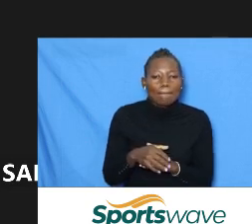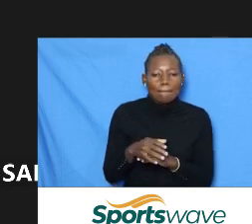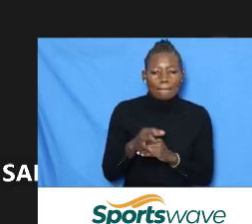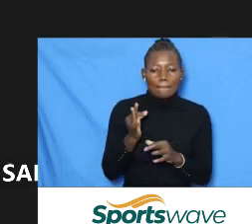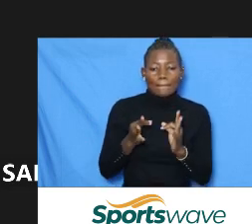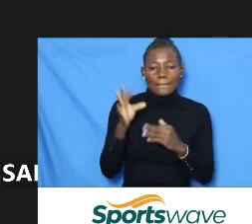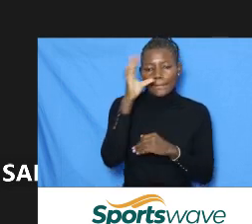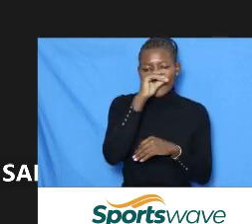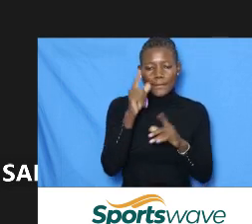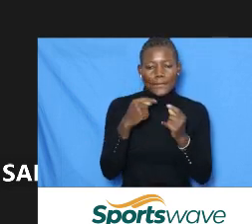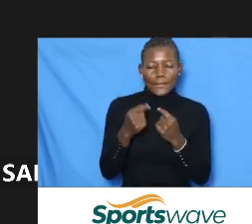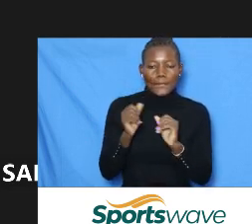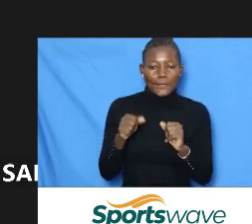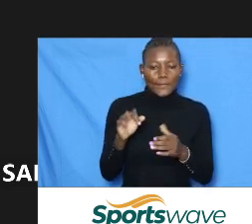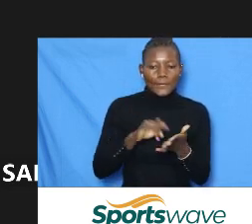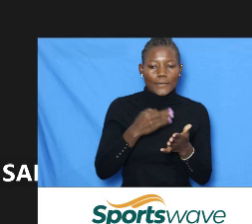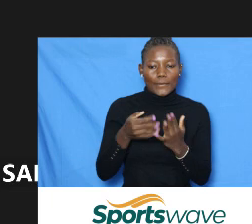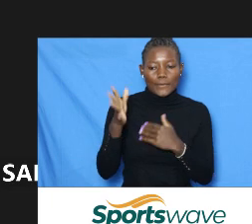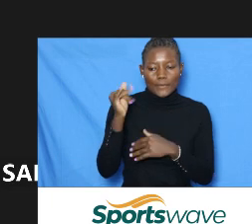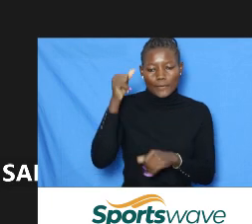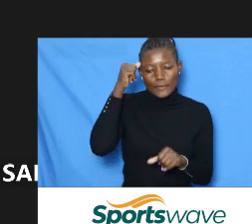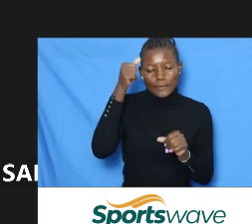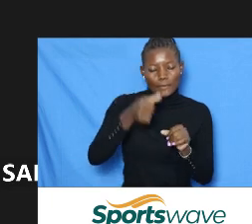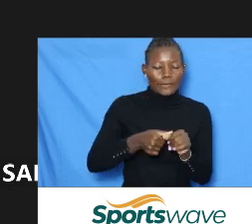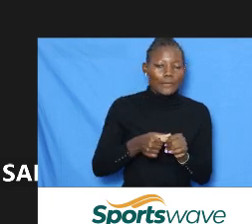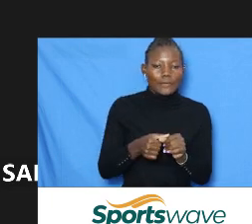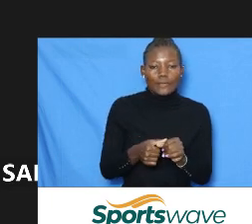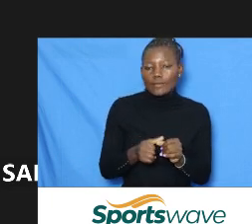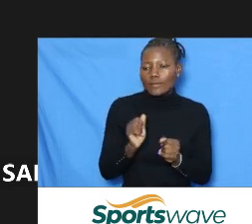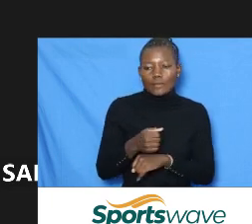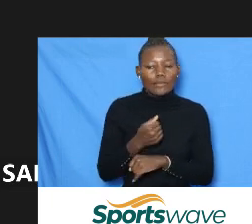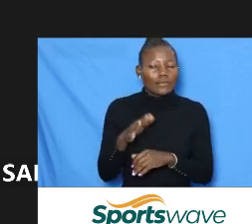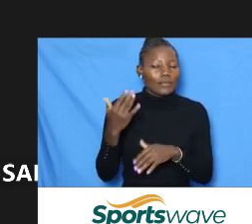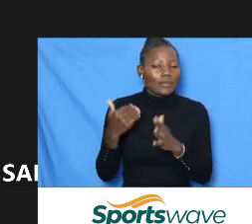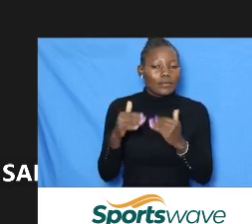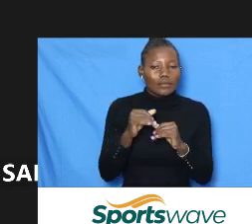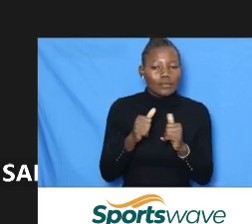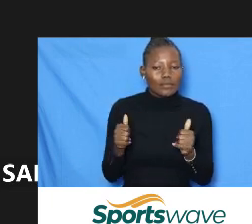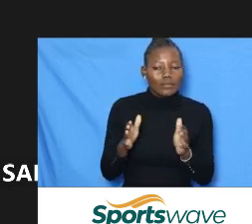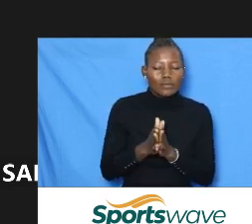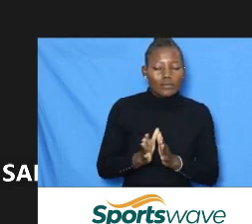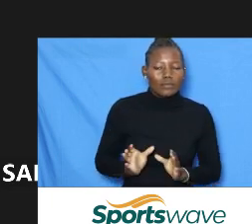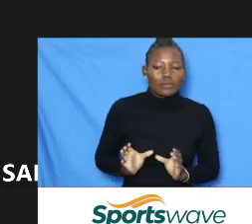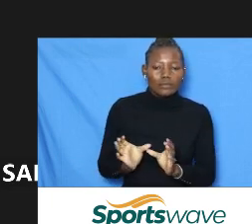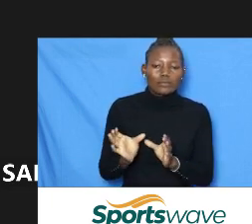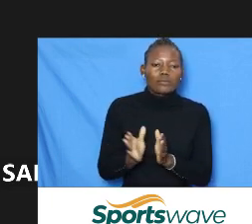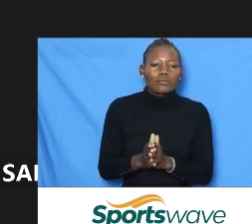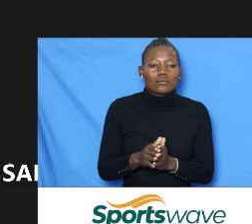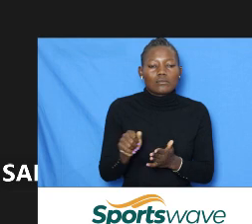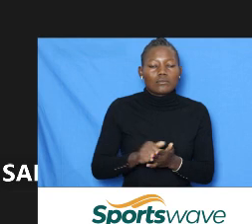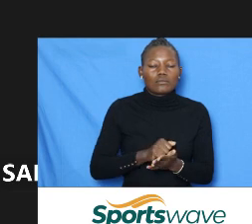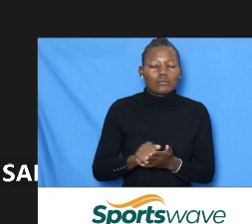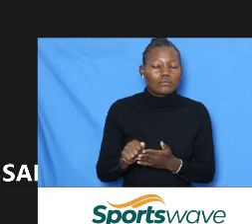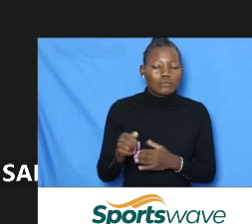going to fail. No, because remember, they're not at their optimum. They will not give you anything, and you're making them worse. You're going to aggravate